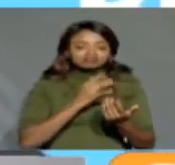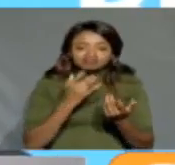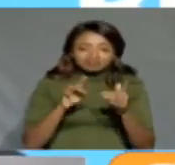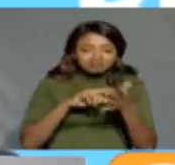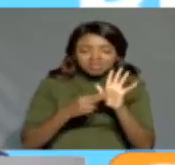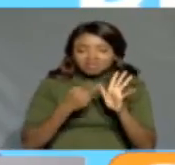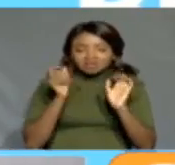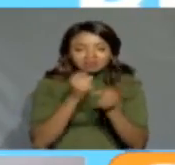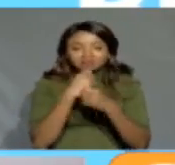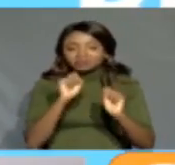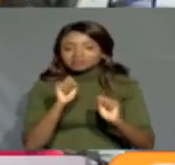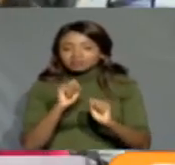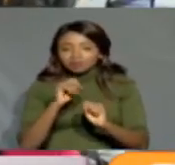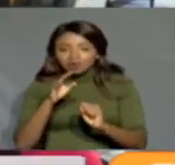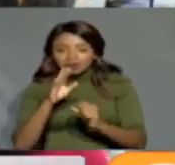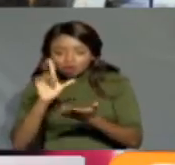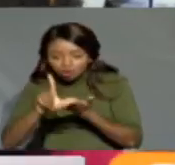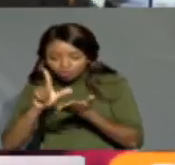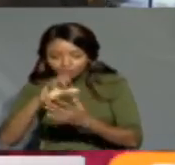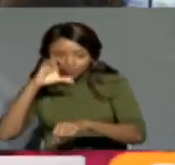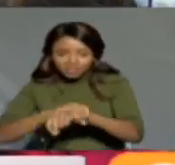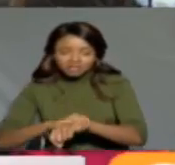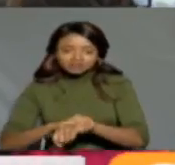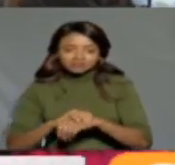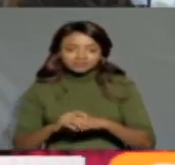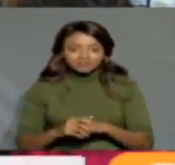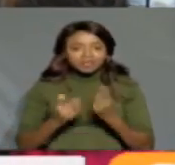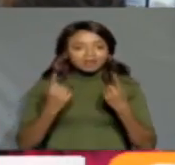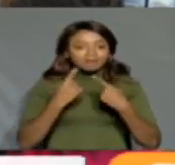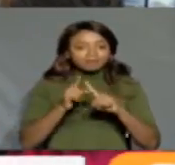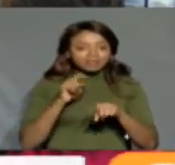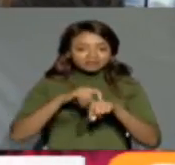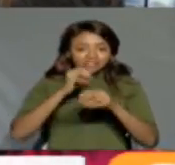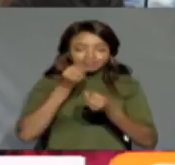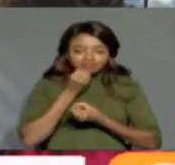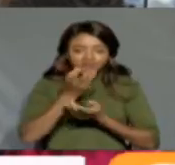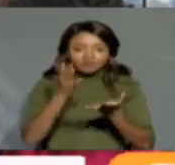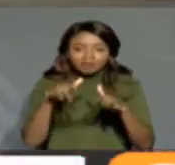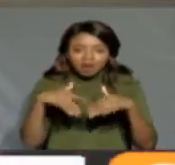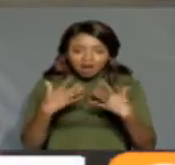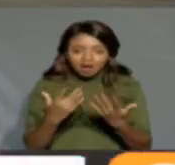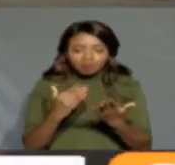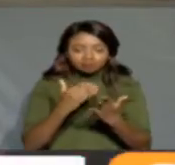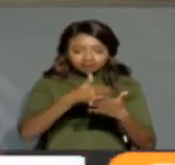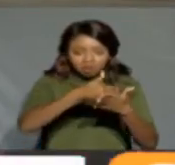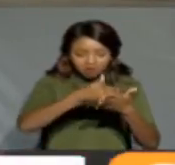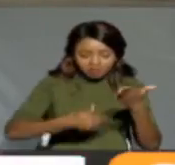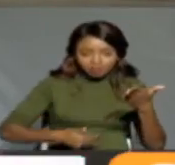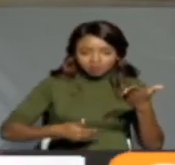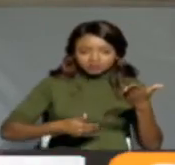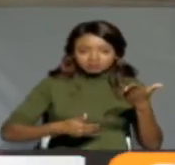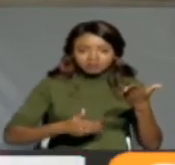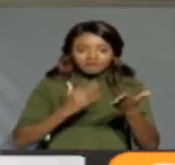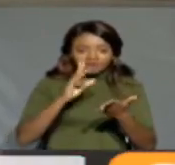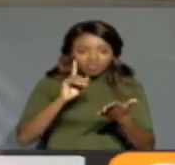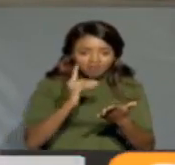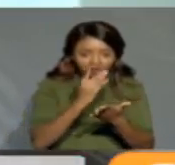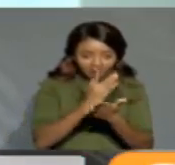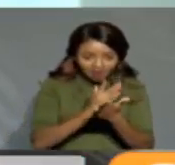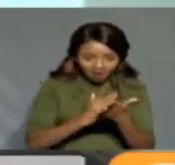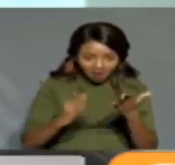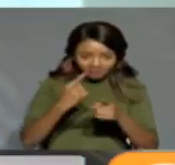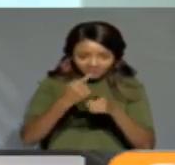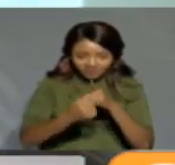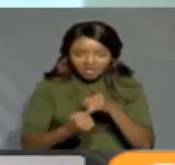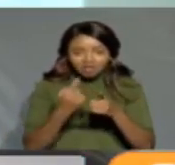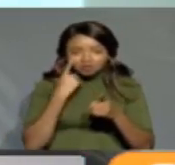they cannot develop properties. Wairegi spoke during the release of the firm's half-year results. It posted a pre-tax profit